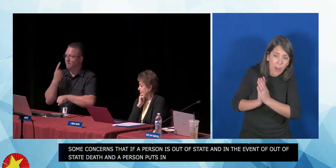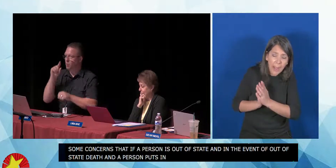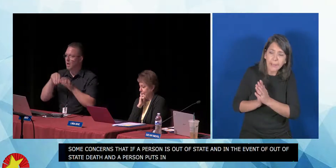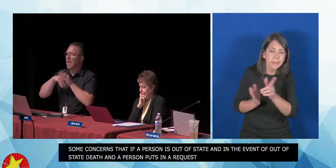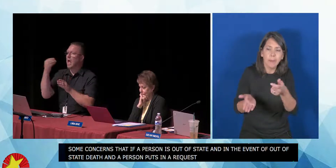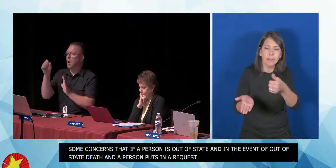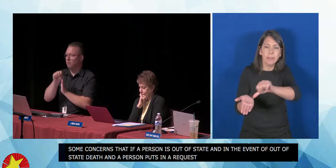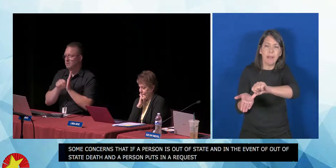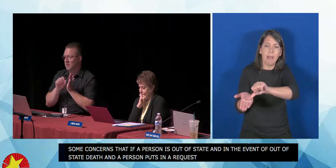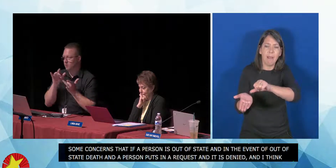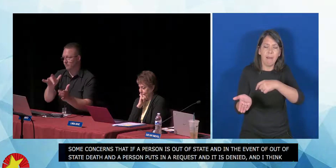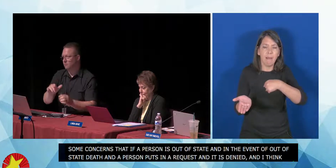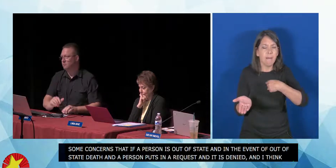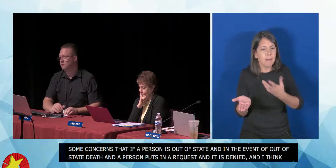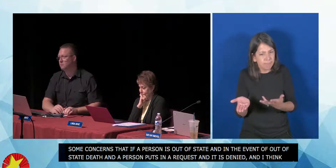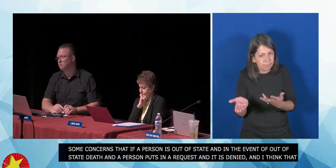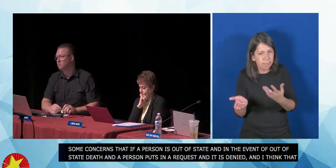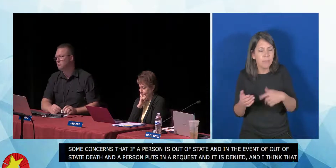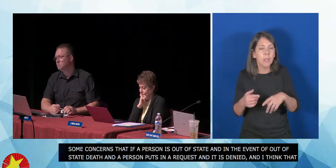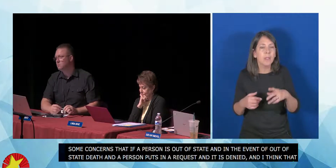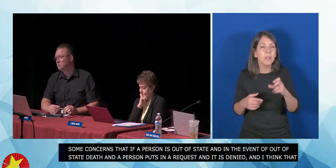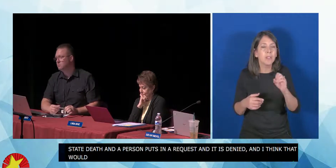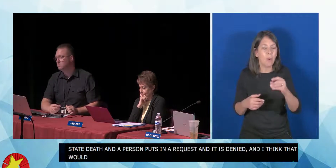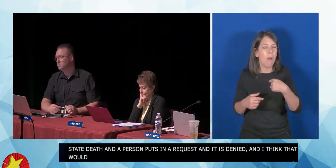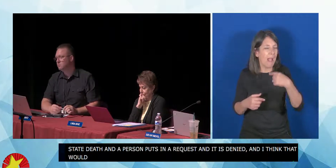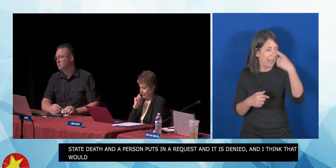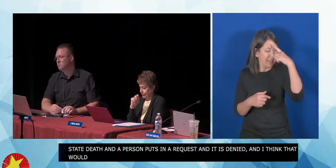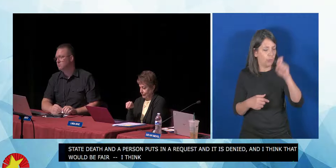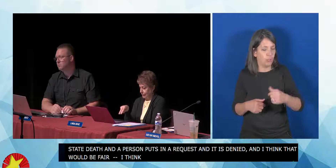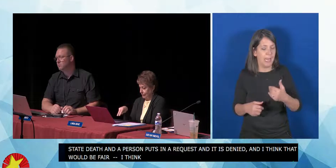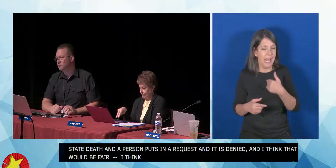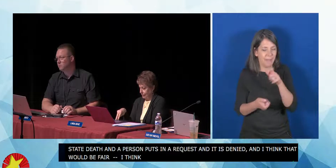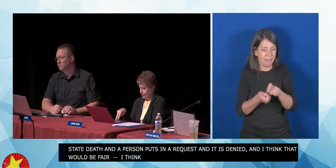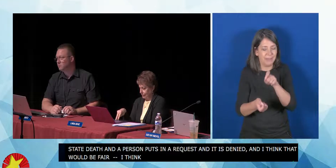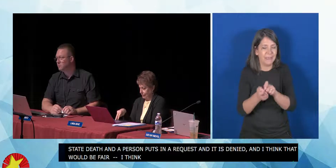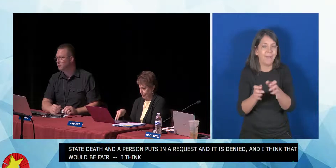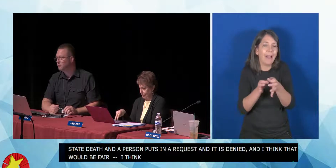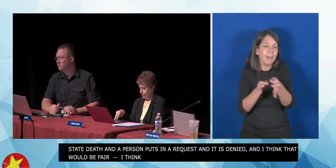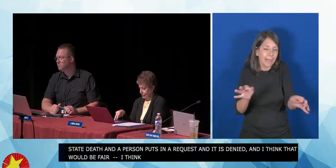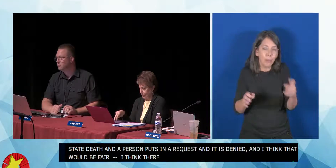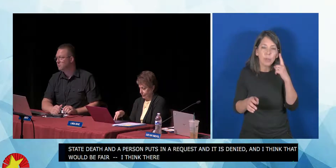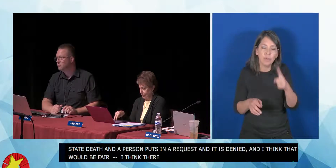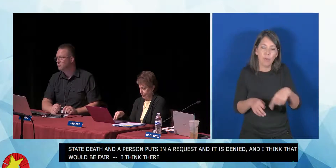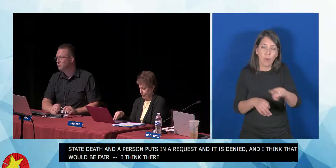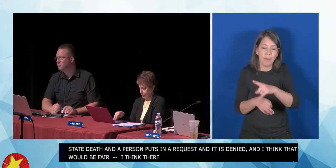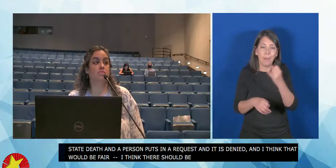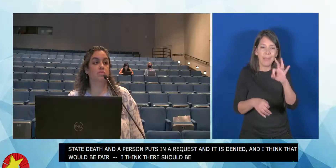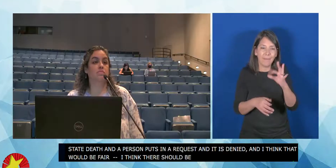or reasonable. I think that there should be certain language in here for out-of-state travel.